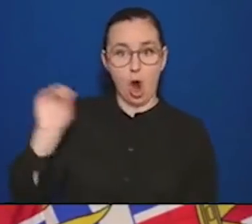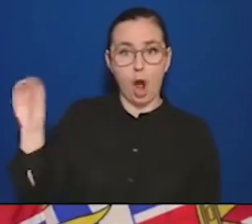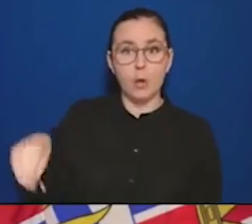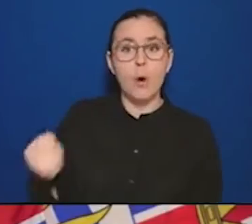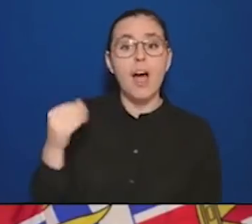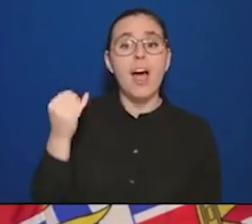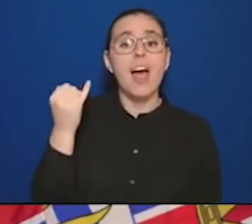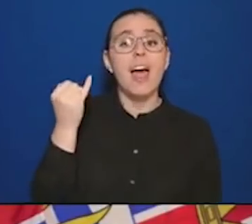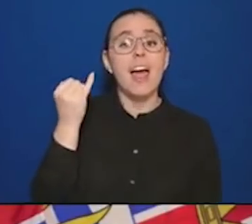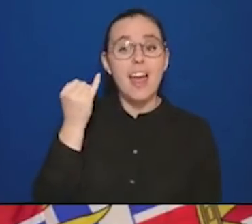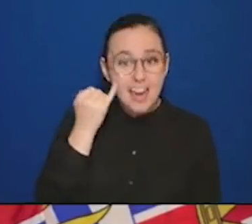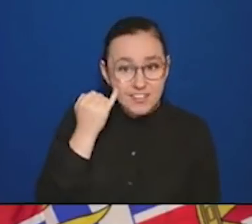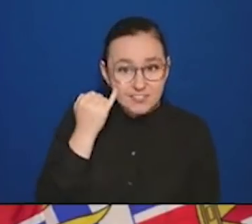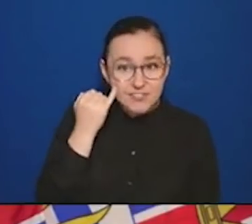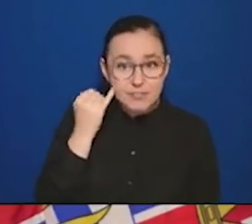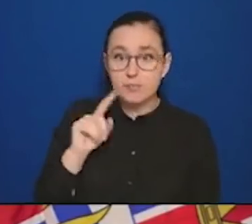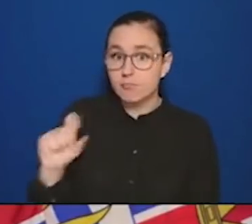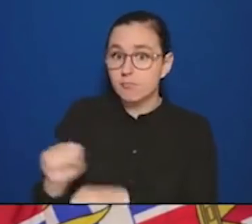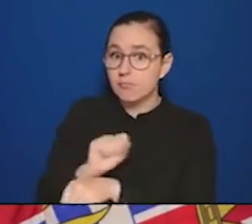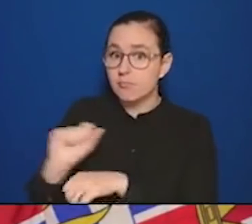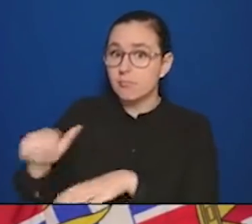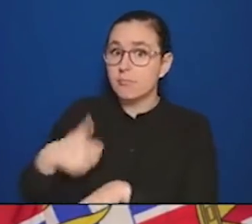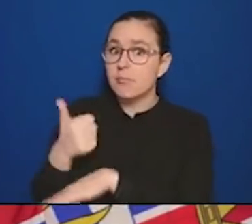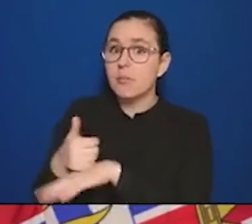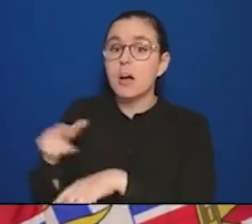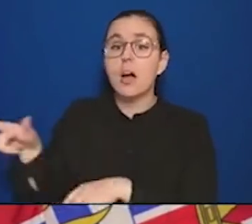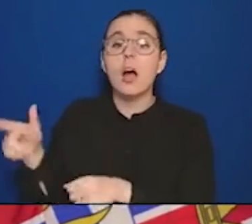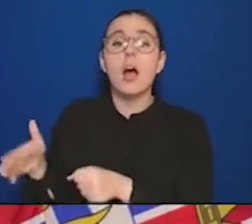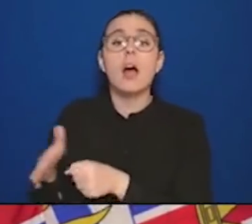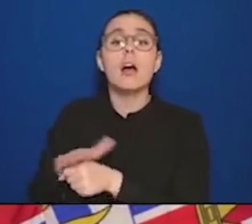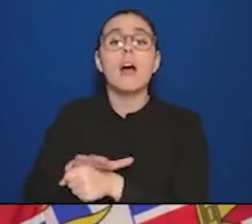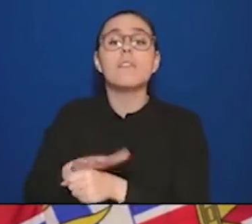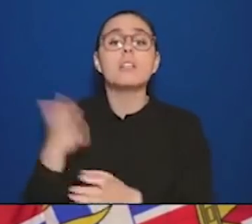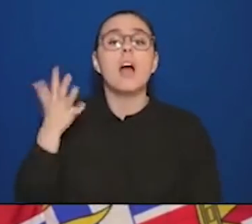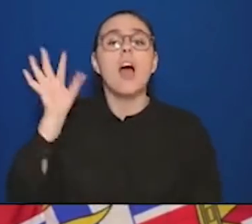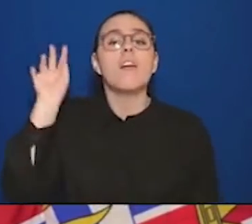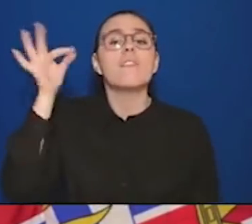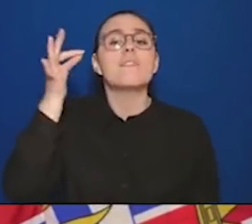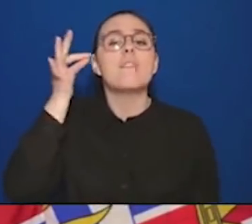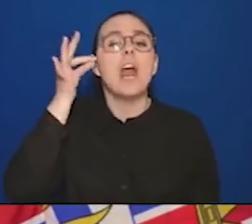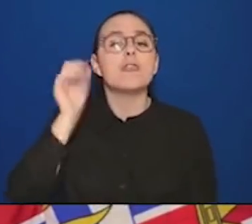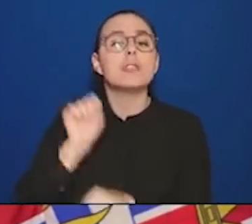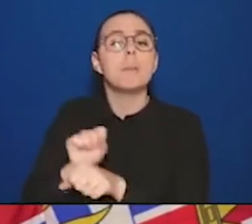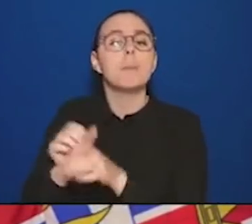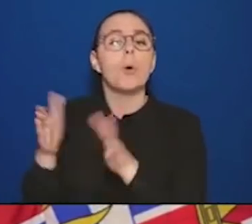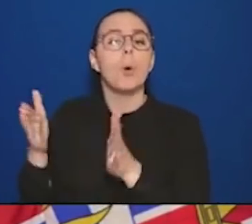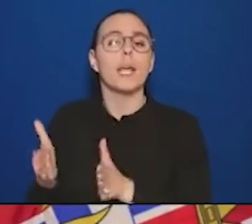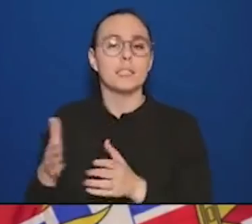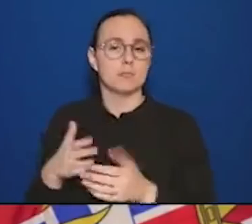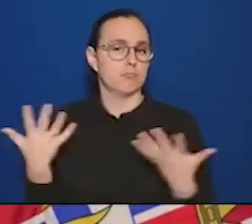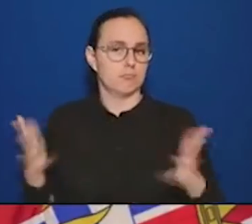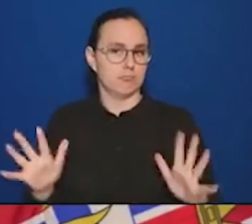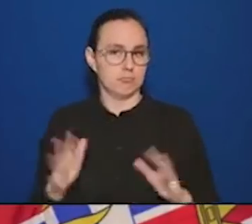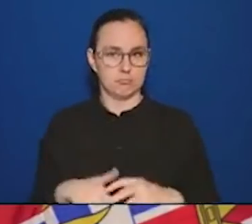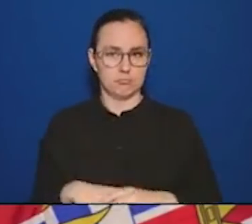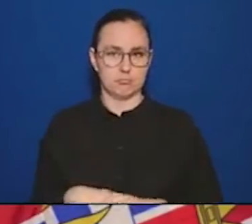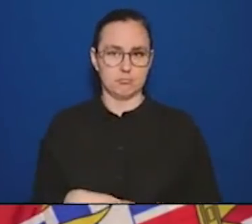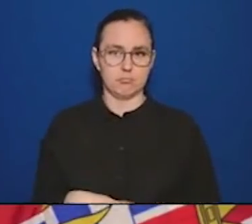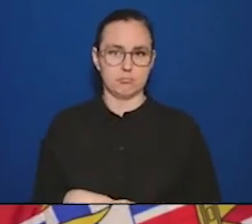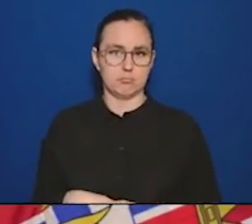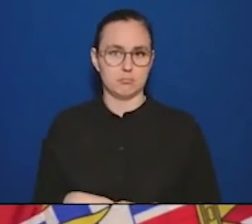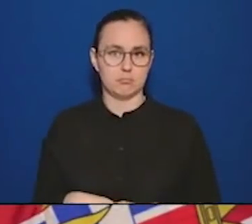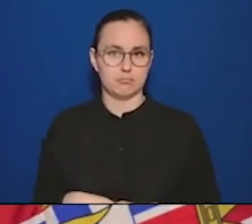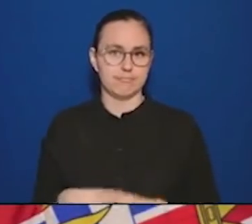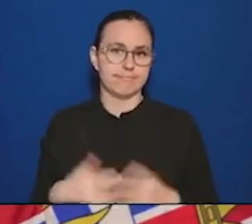cover workers that are covered by the federal jurisdiction. And by and large, they're all large